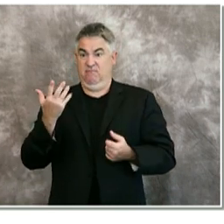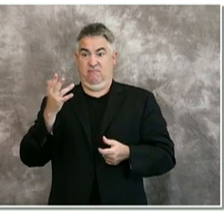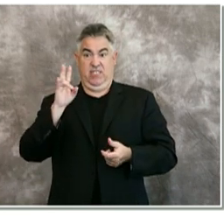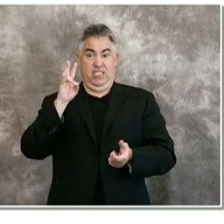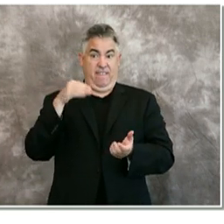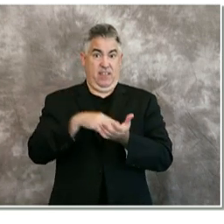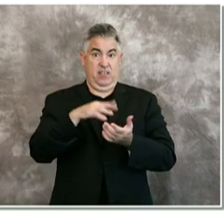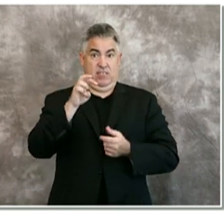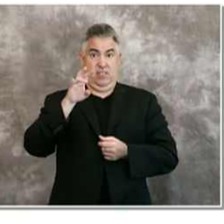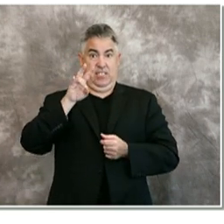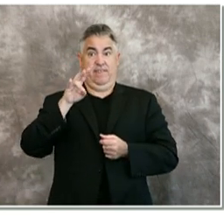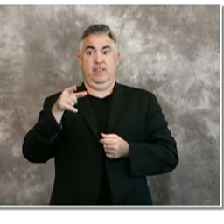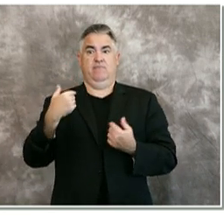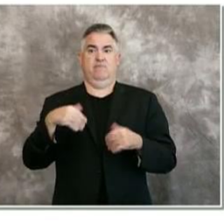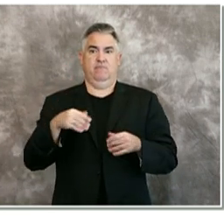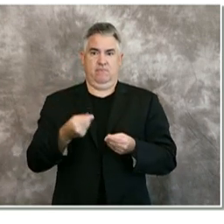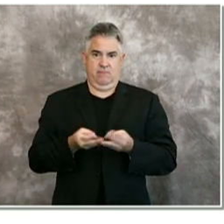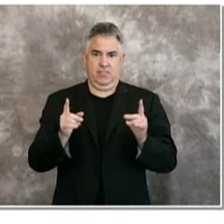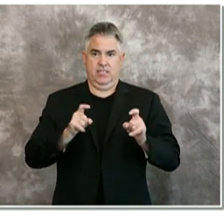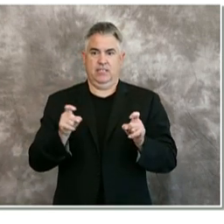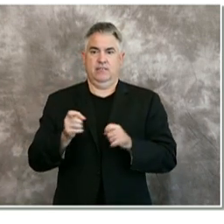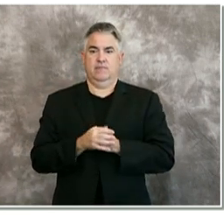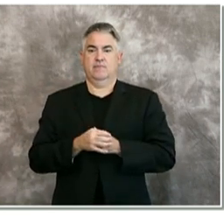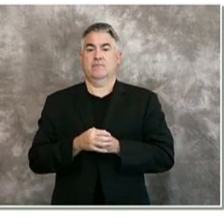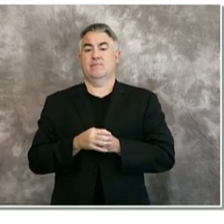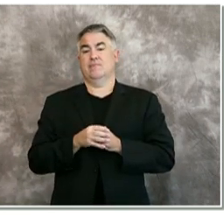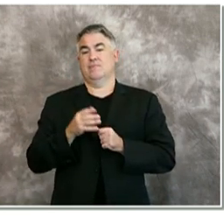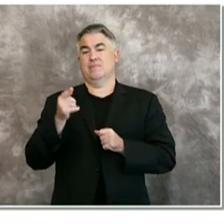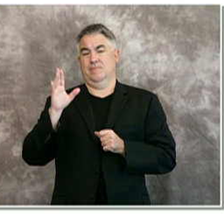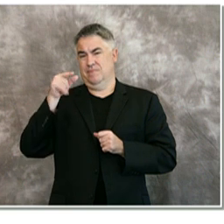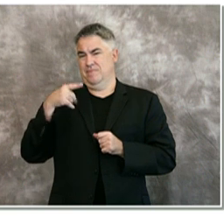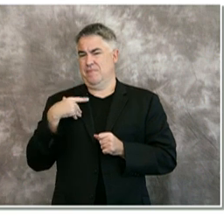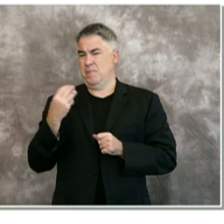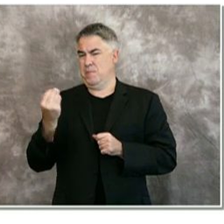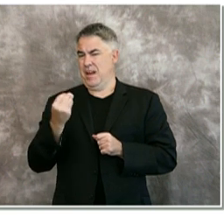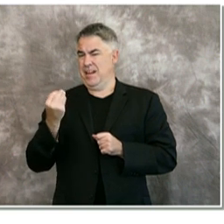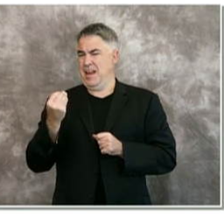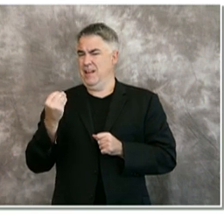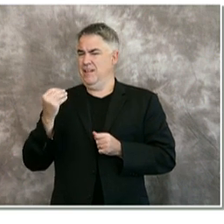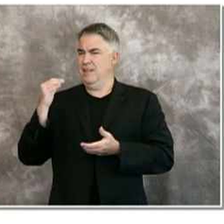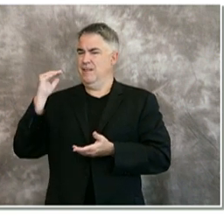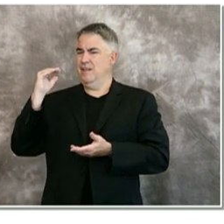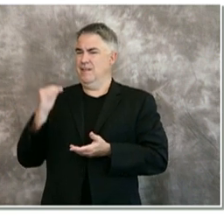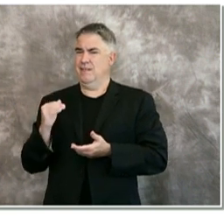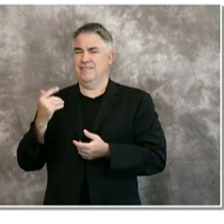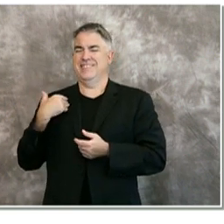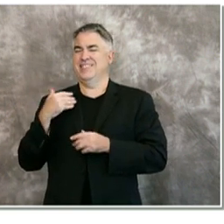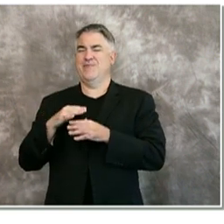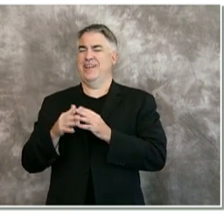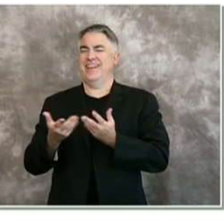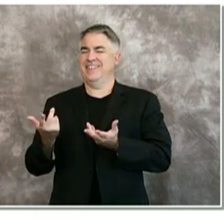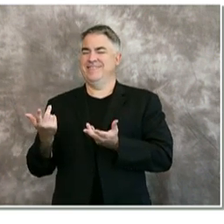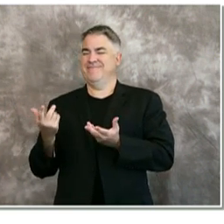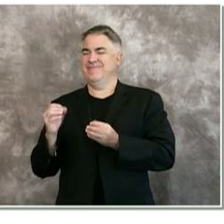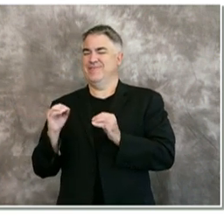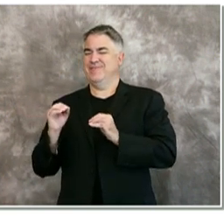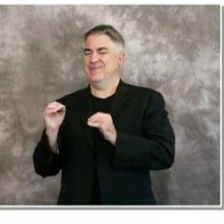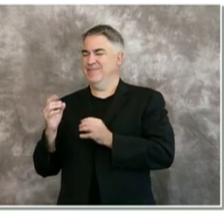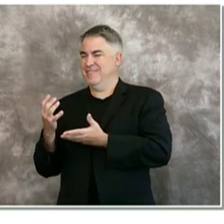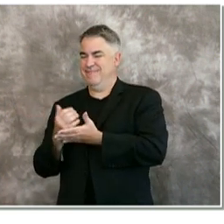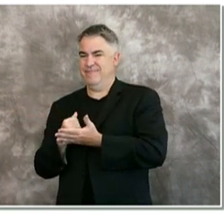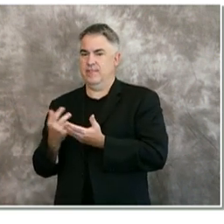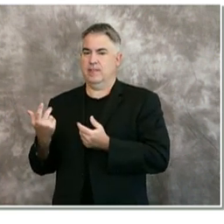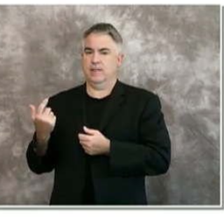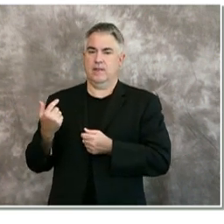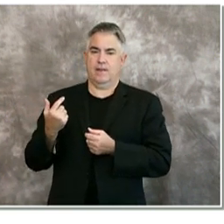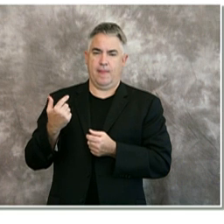7,667 tests. Usually on a Monday we see a significant drop. We did not this weekend. So we continue to have our 7-day